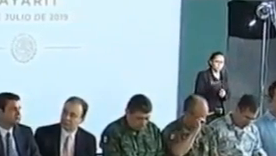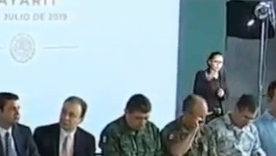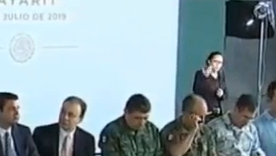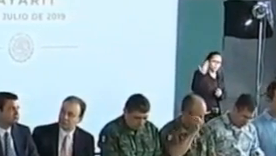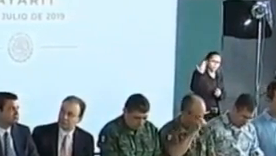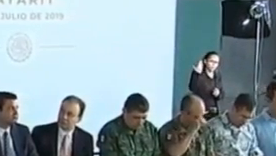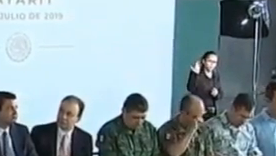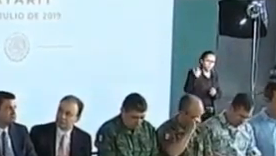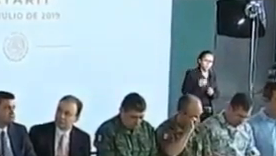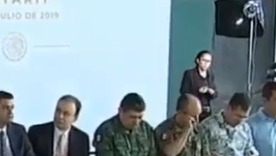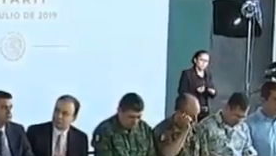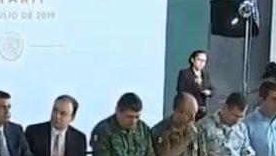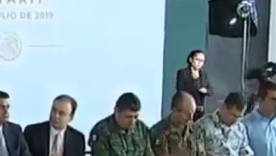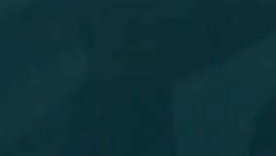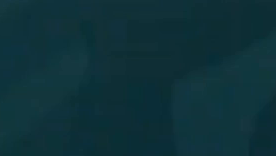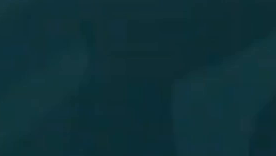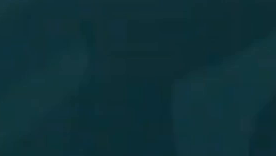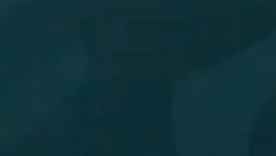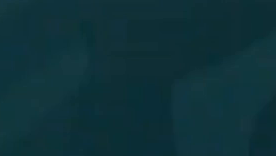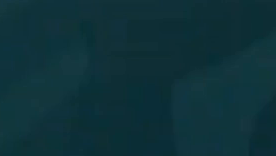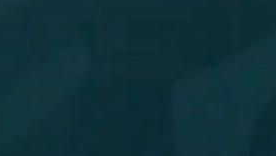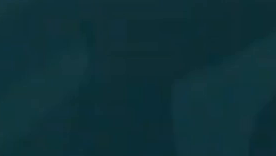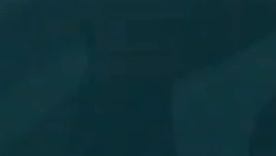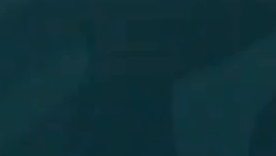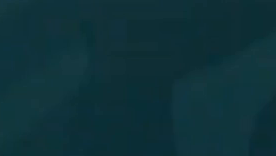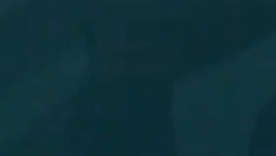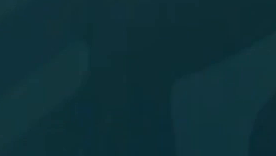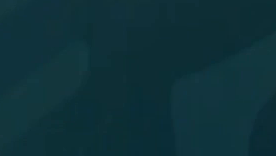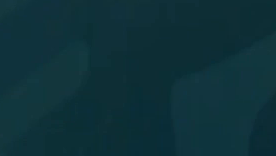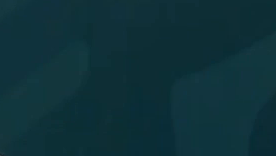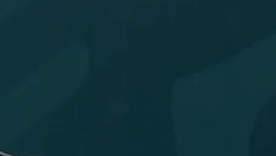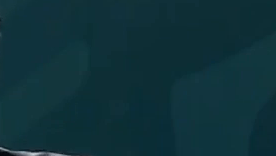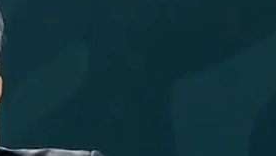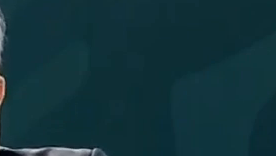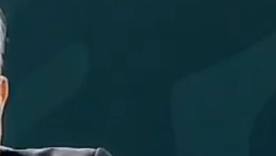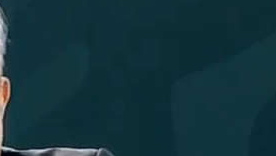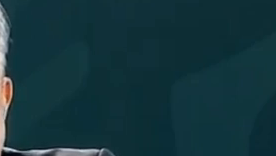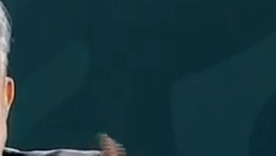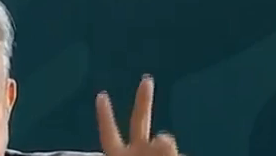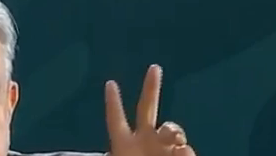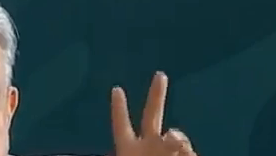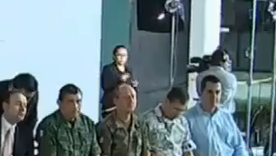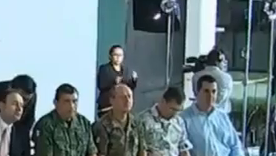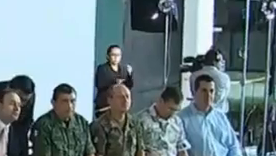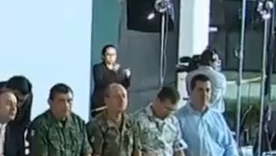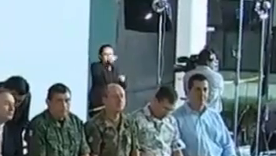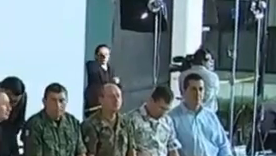in that area for many years. But we will attend to it.